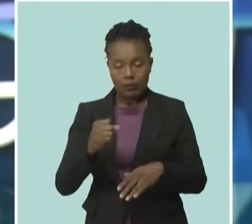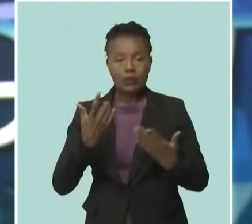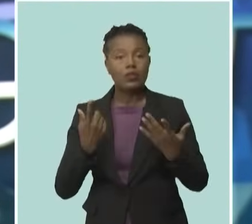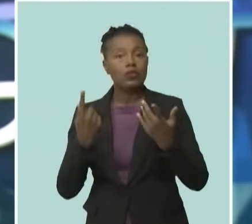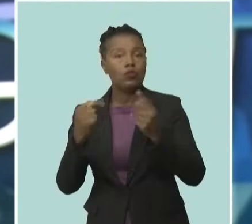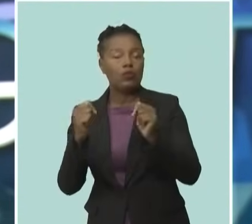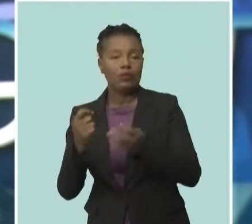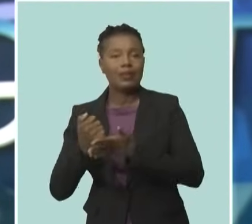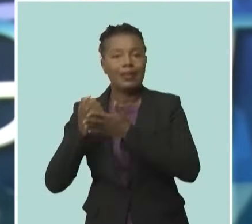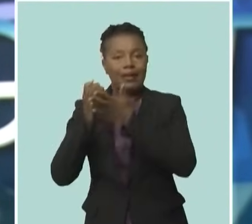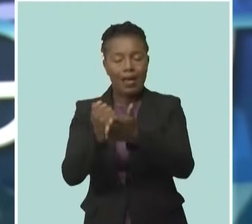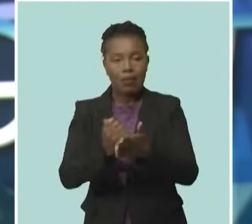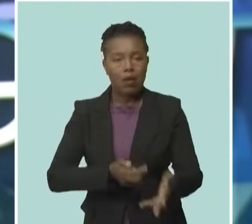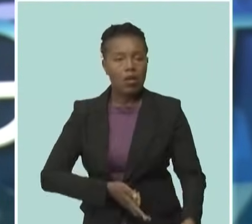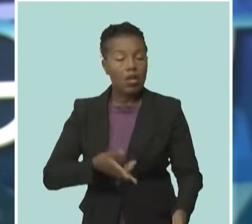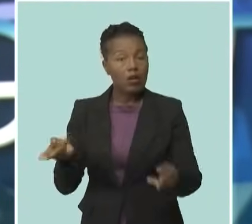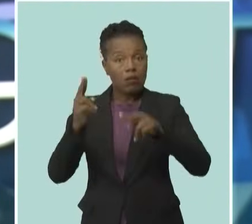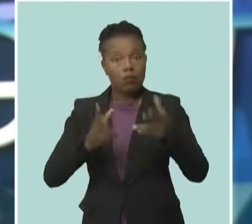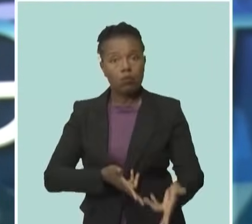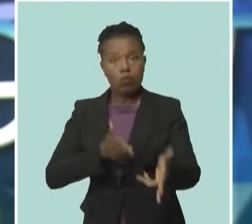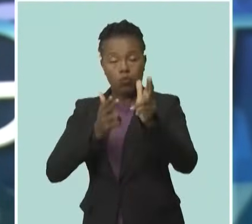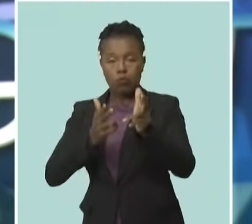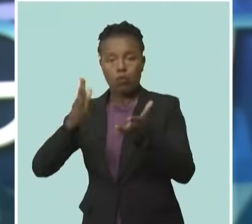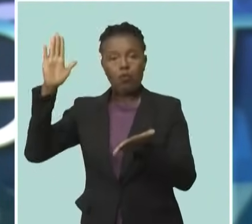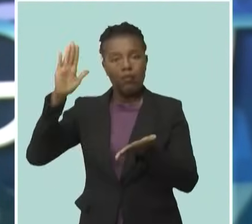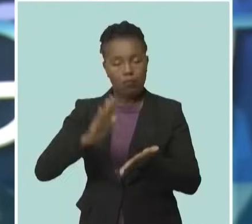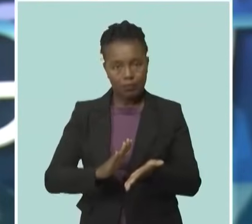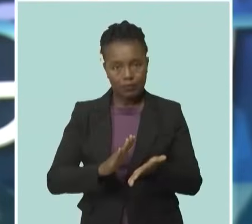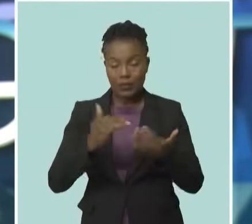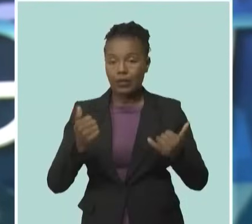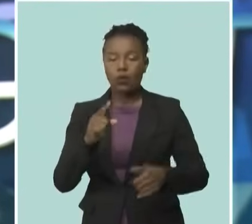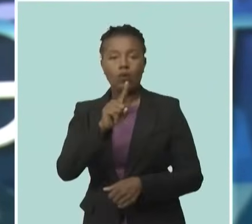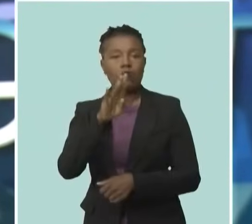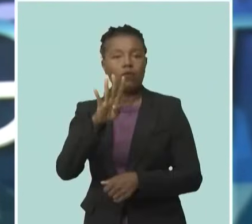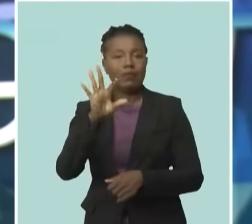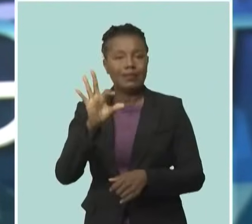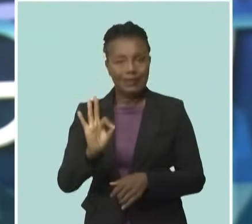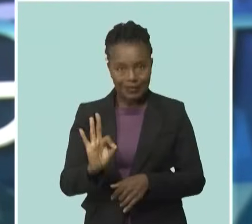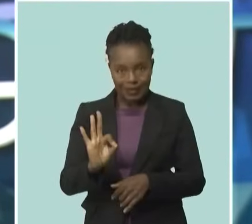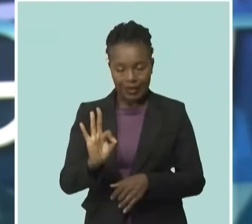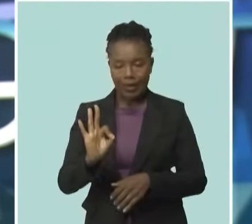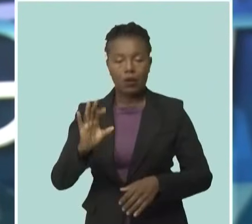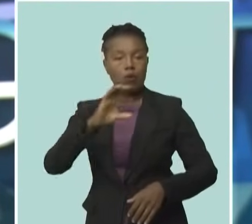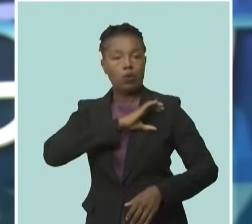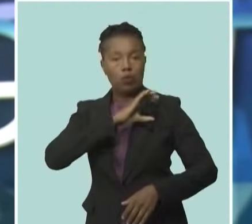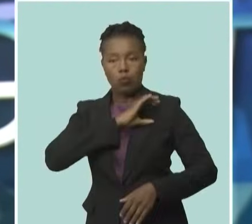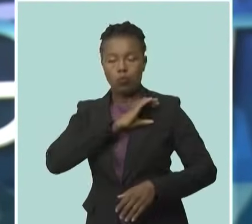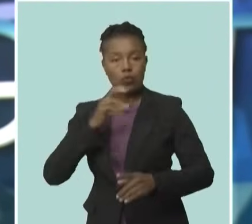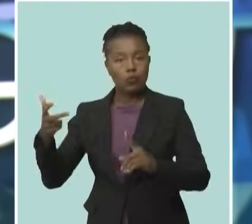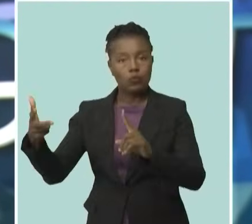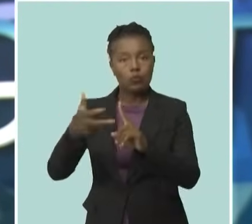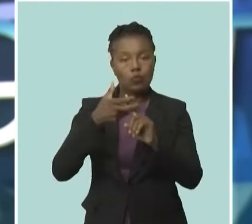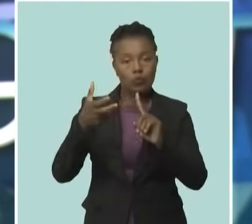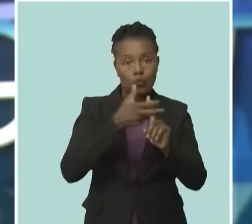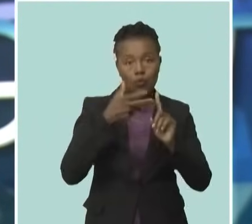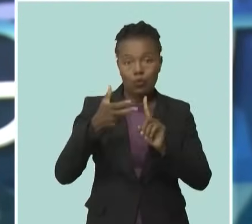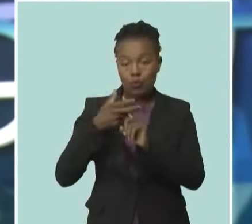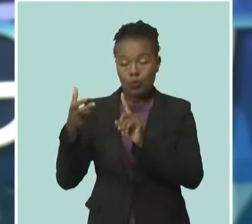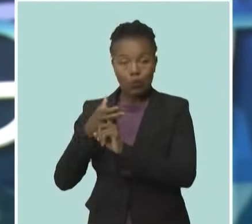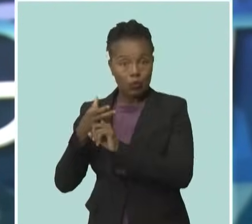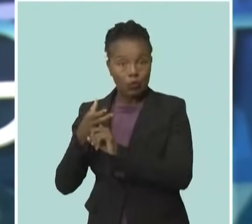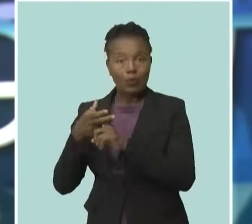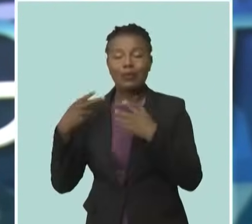crimes. Commissioner Boyce made the disclosure during the 149th Passing Out Parade for police recruits at the Regional Police Training